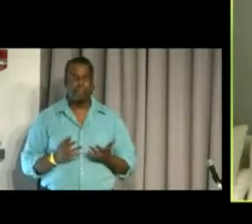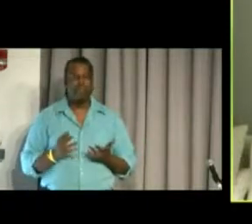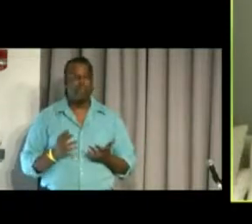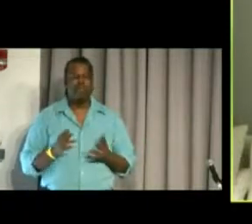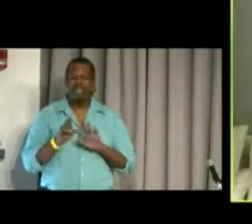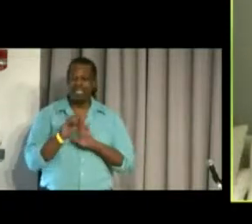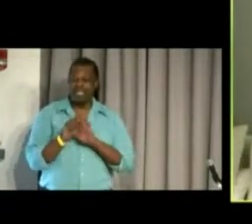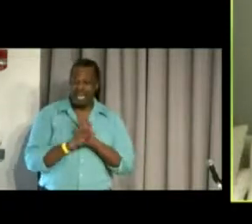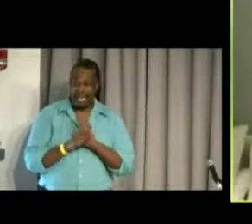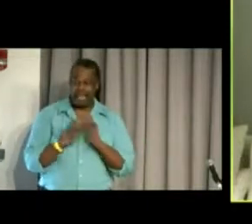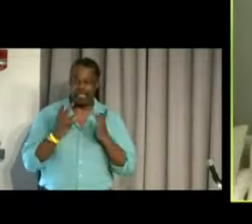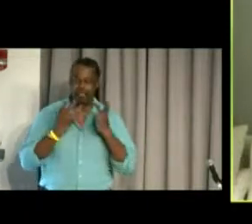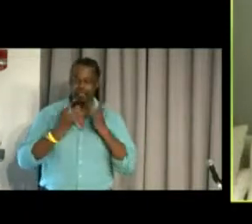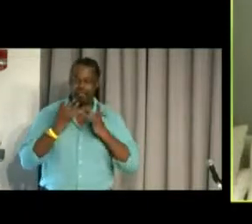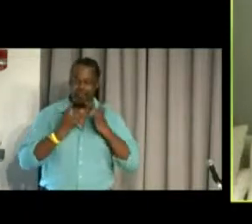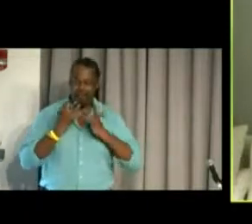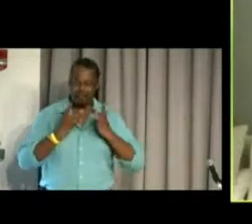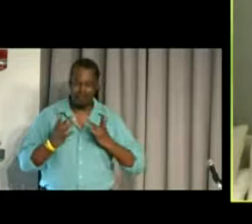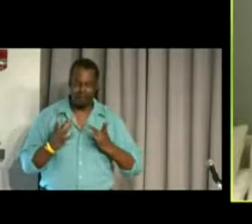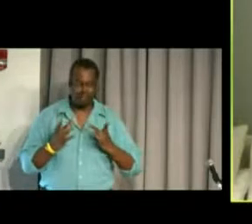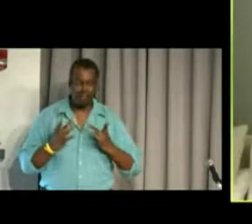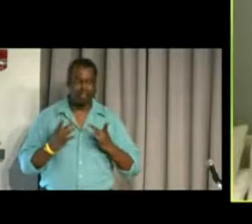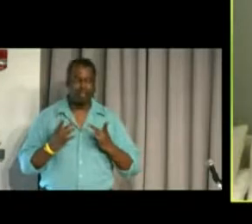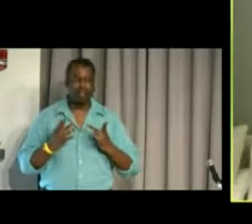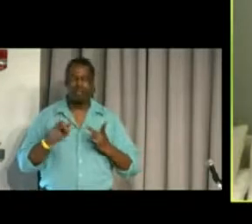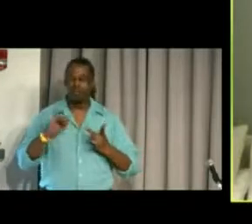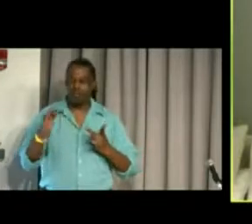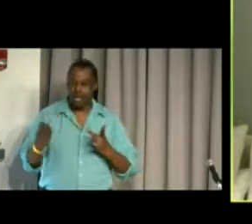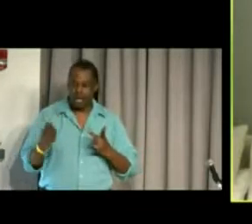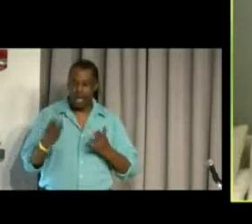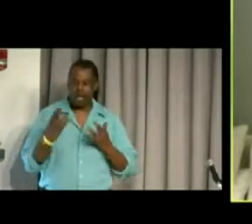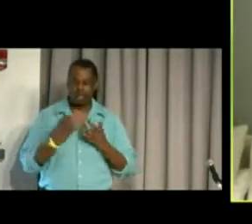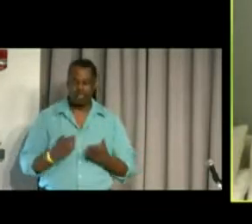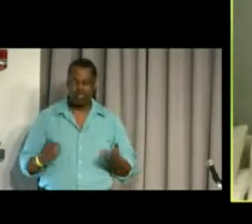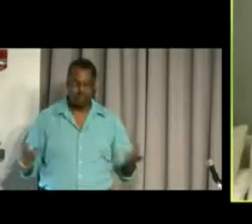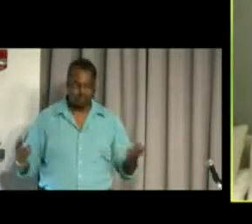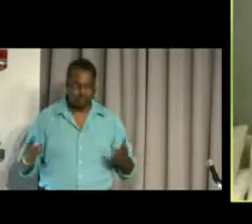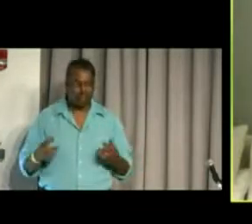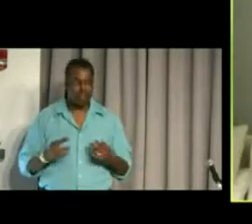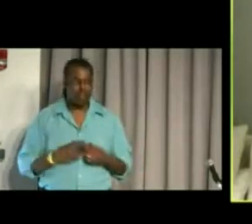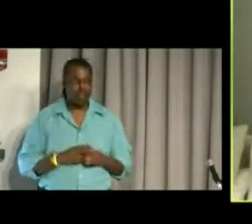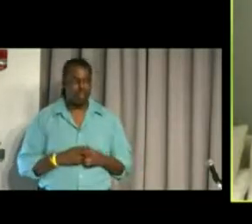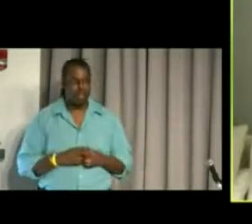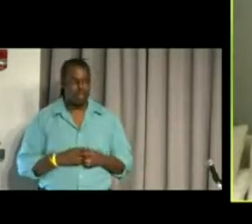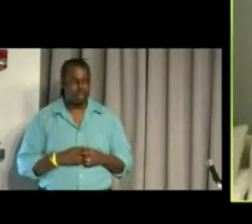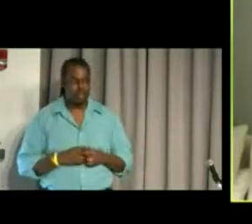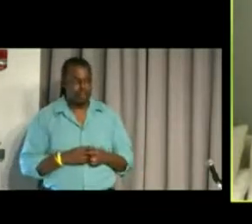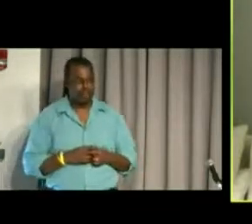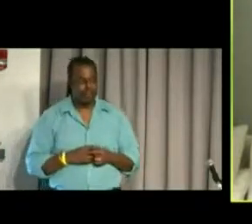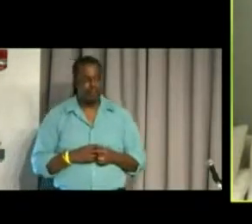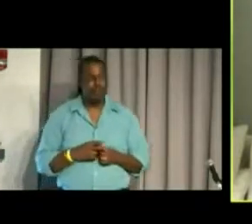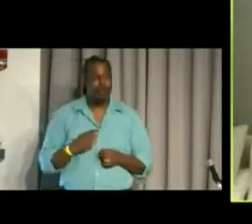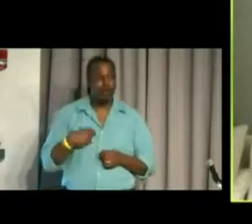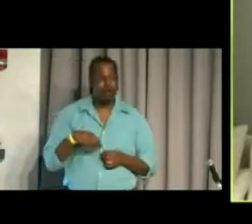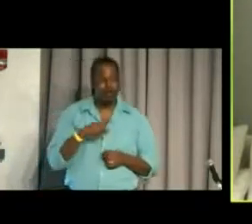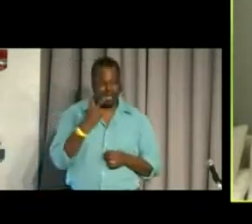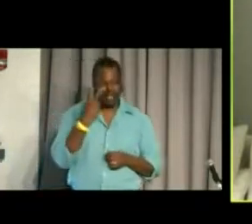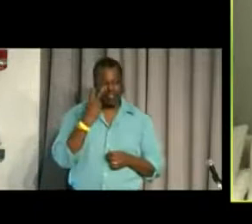by the state of job resources. We have seen